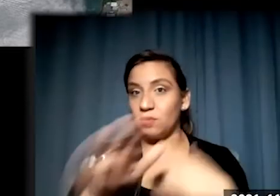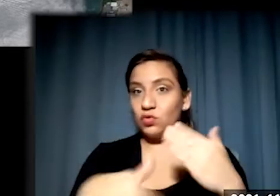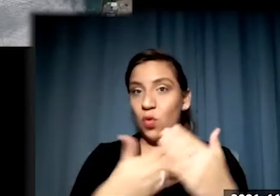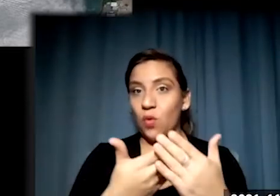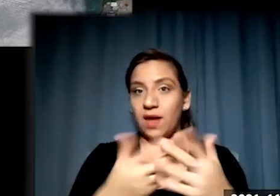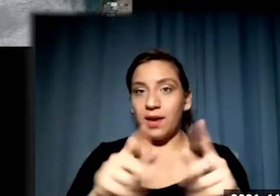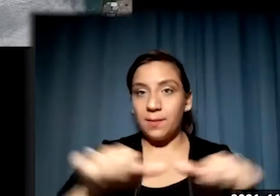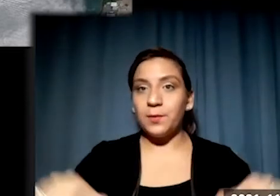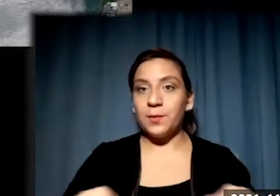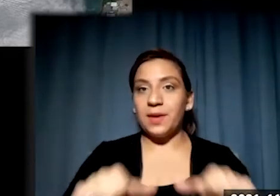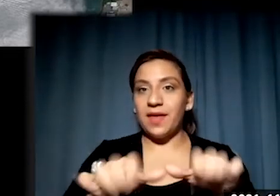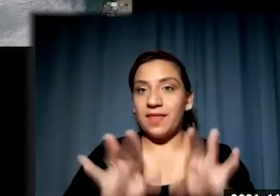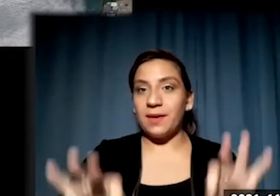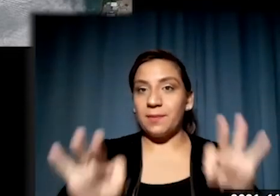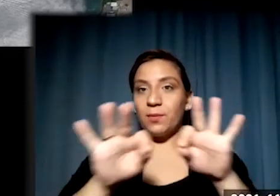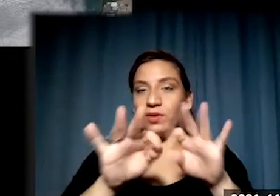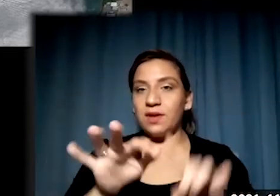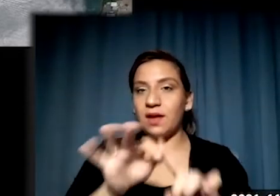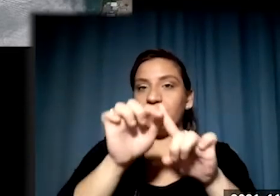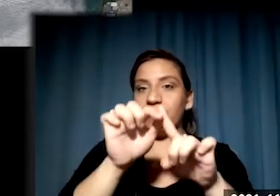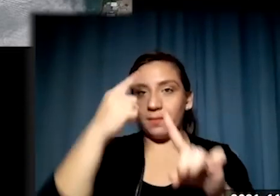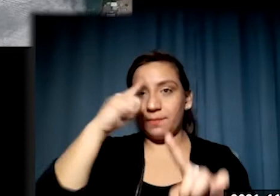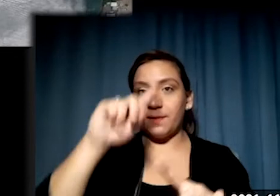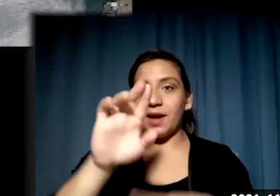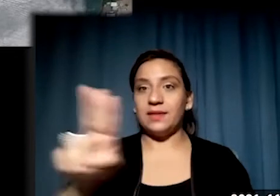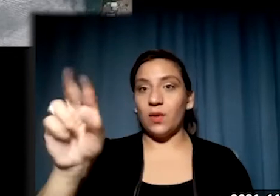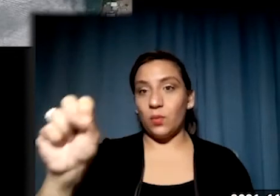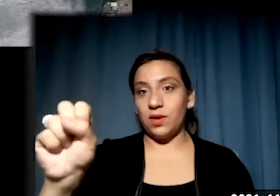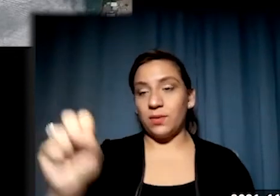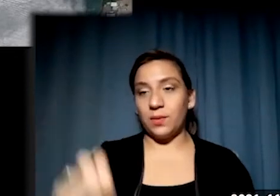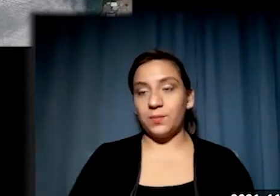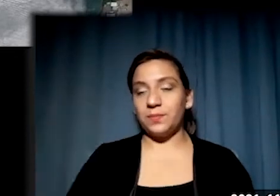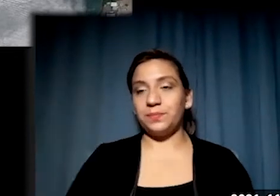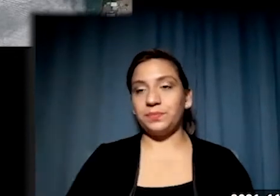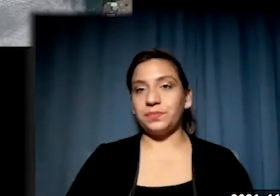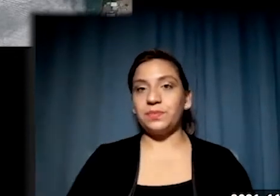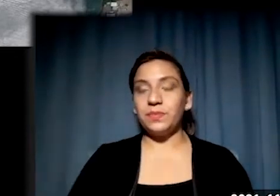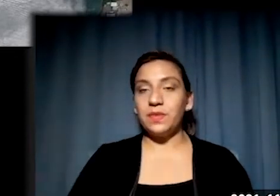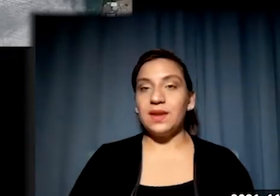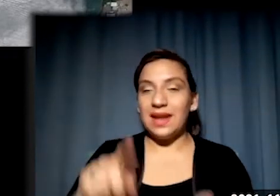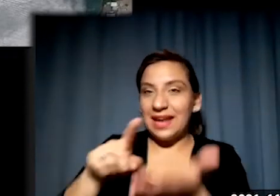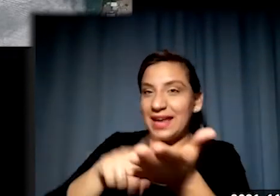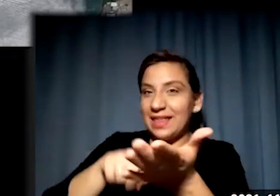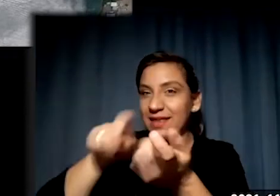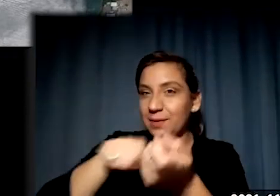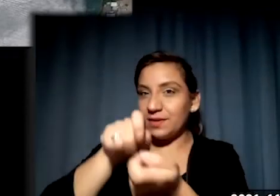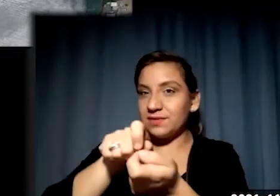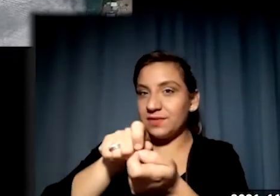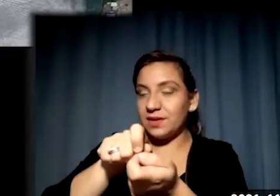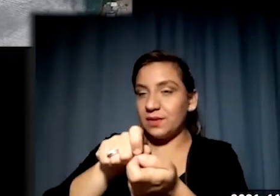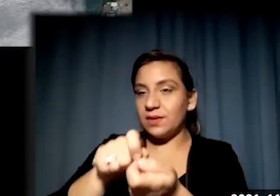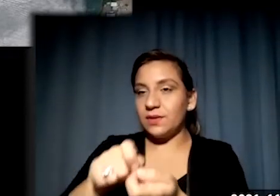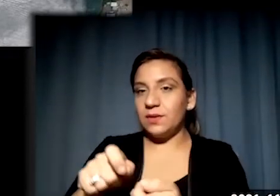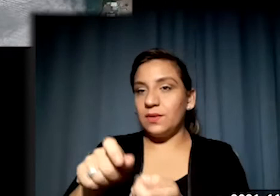the United States. In this particular case, the nomination, as I mentioned, was 4-page. It was the old type